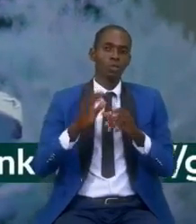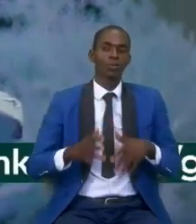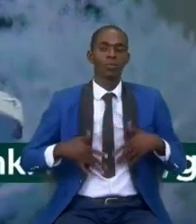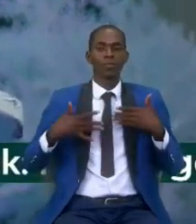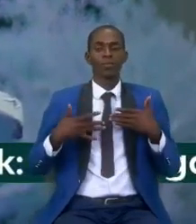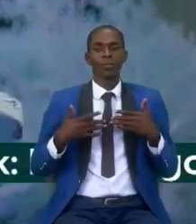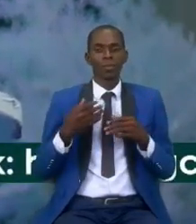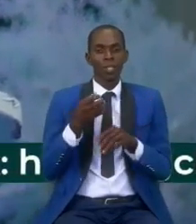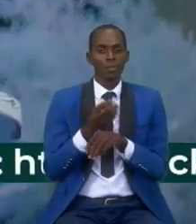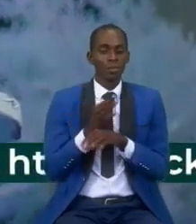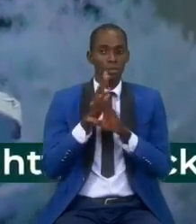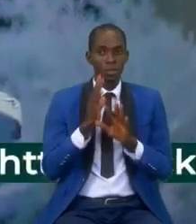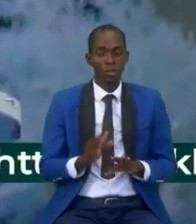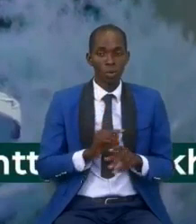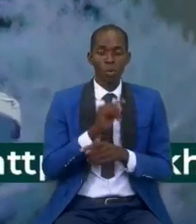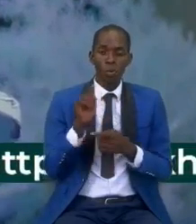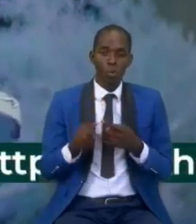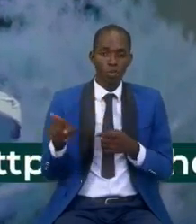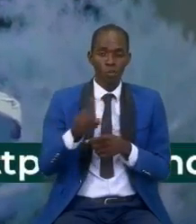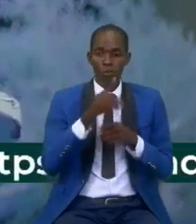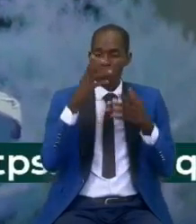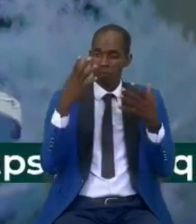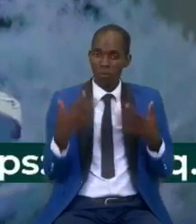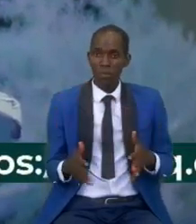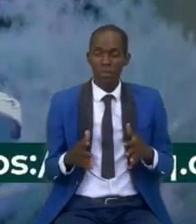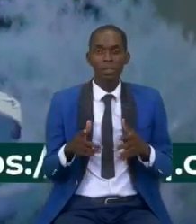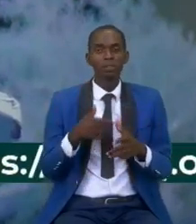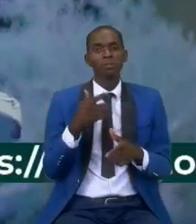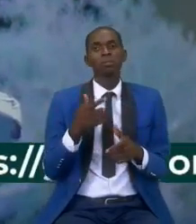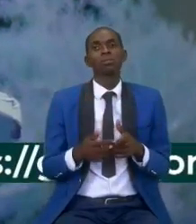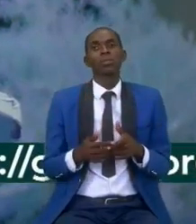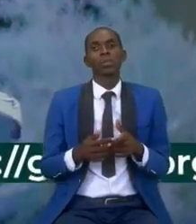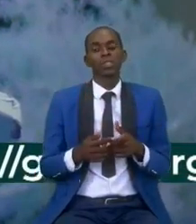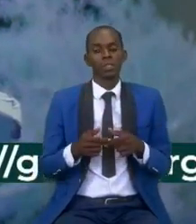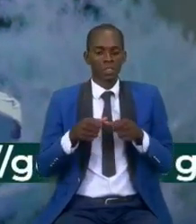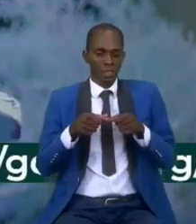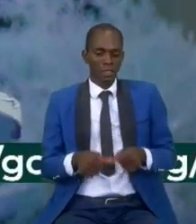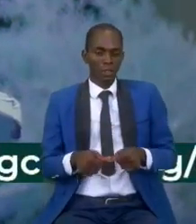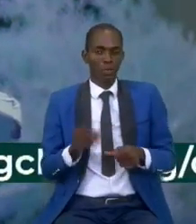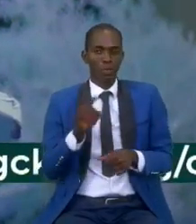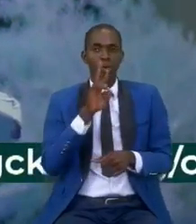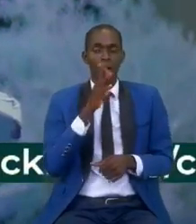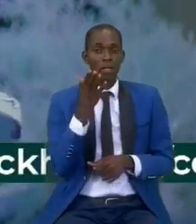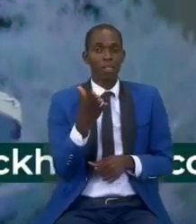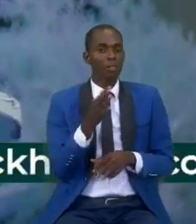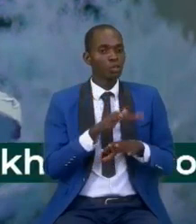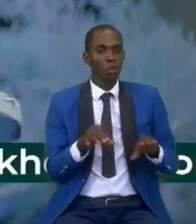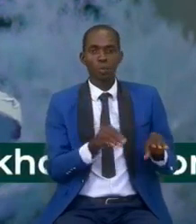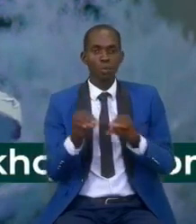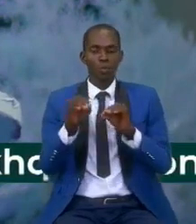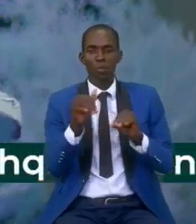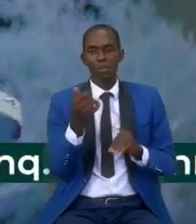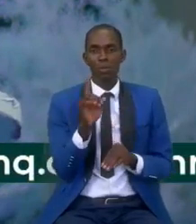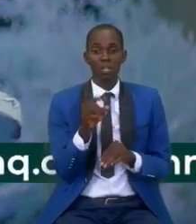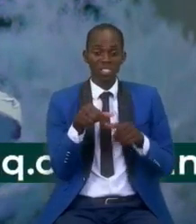then remain where you are. Don't go away. Remain at that very spot,